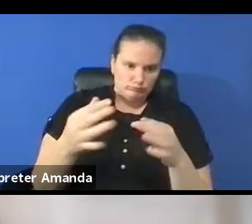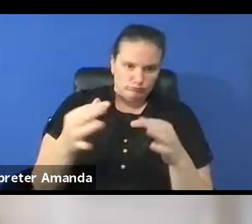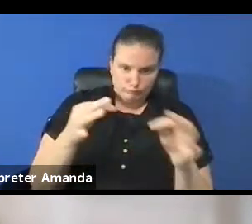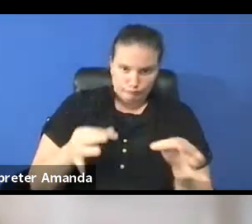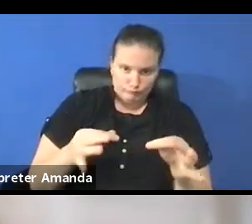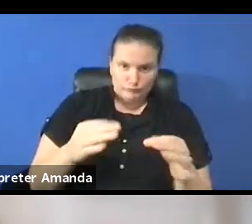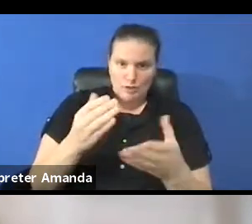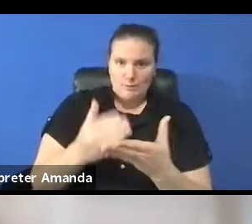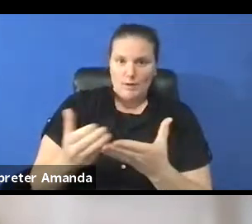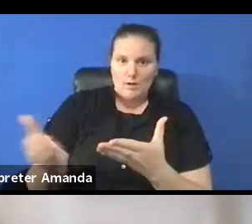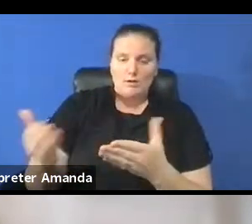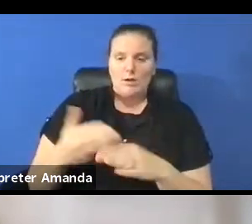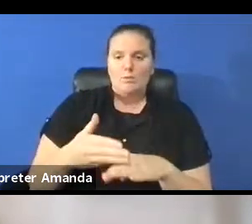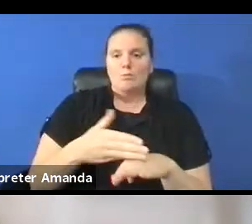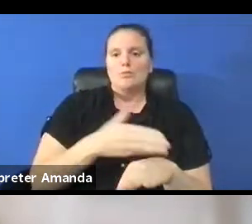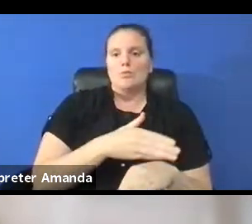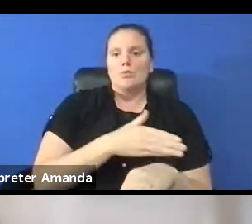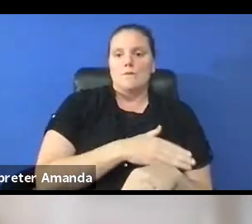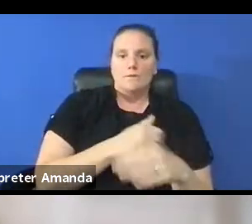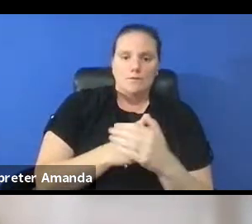be improved would be,